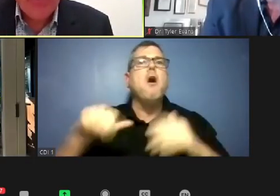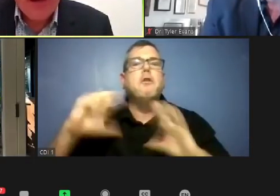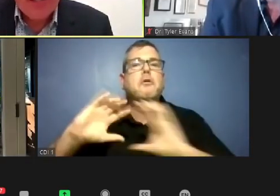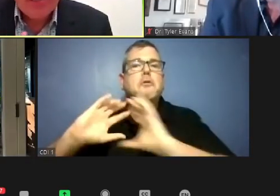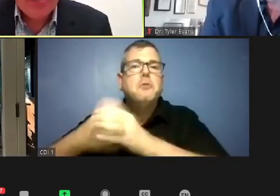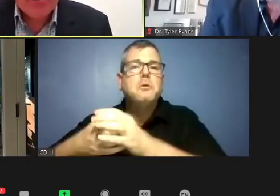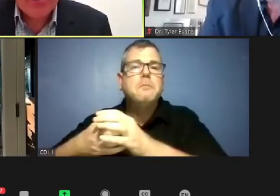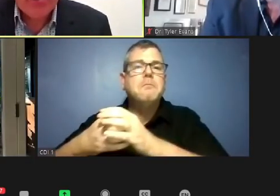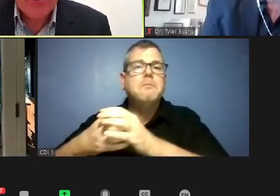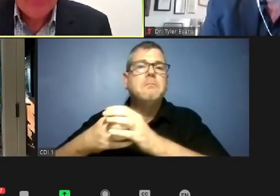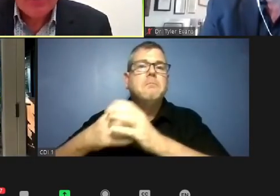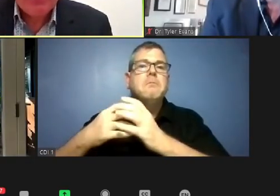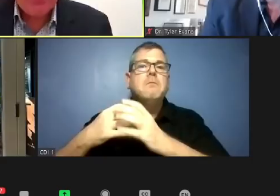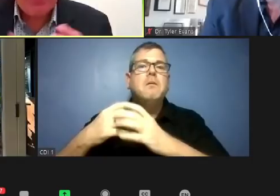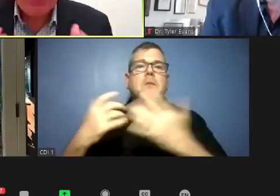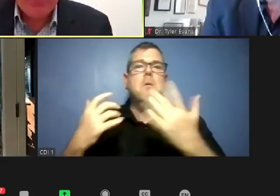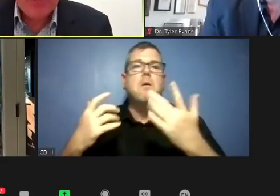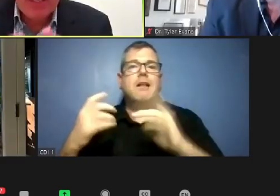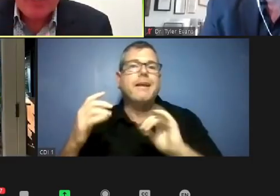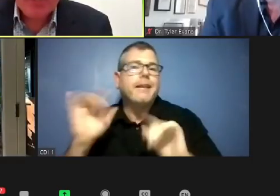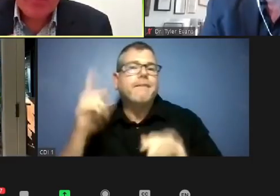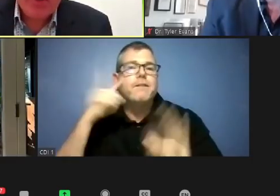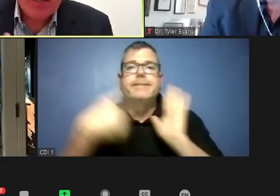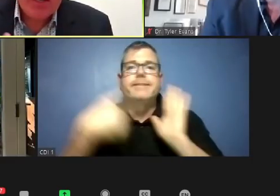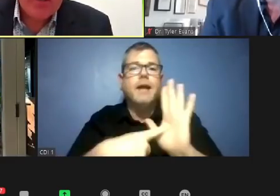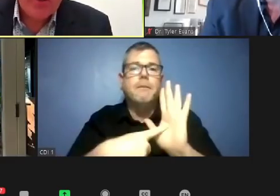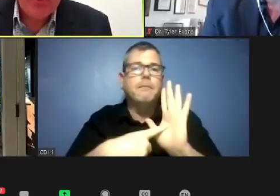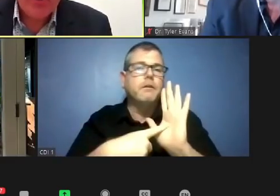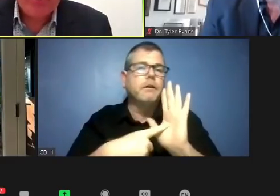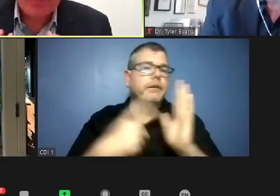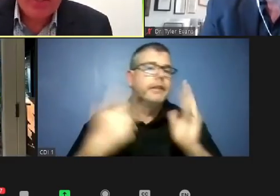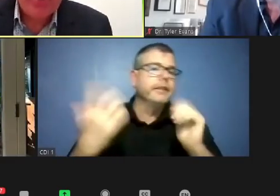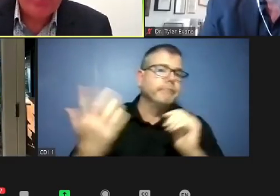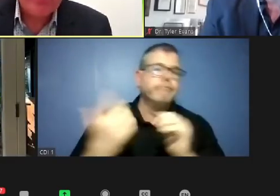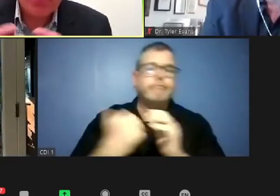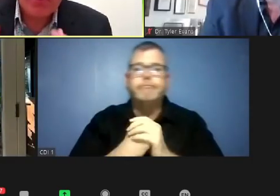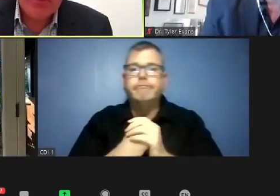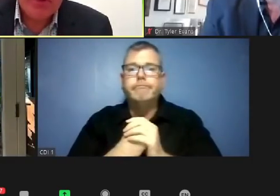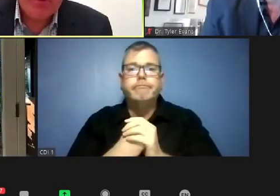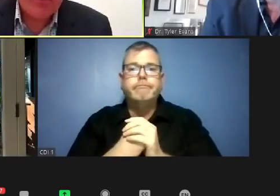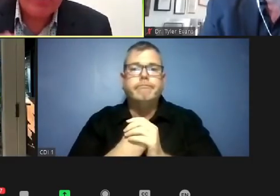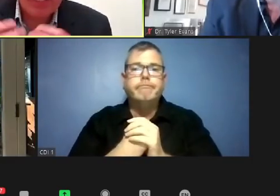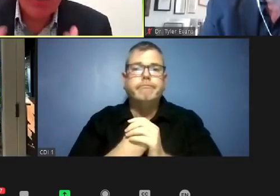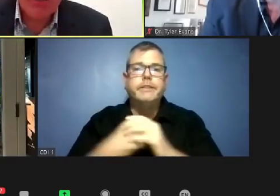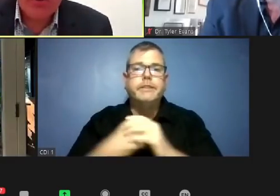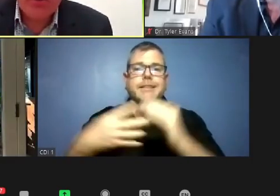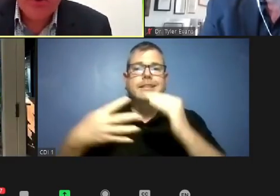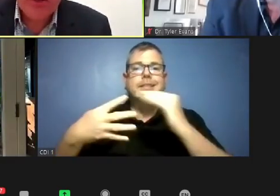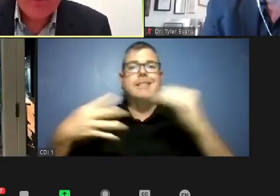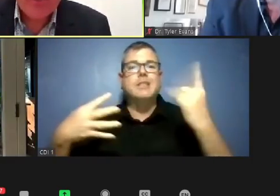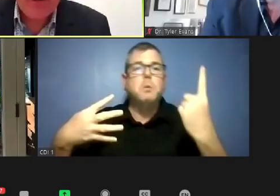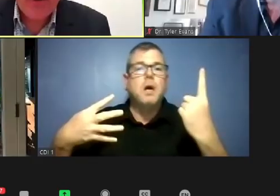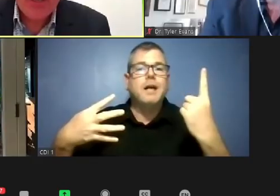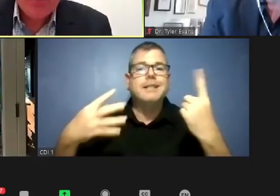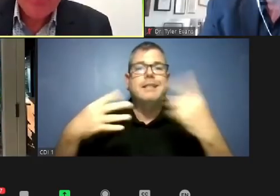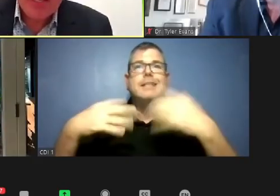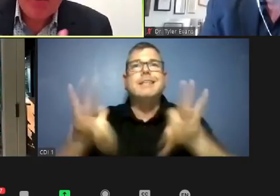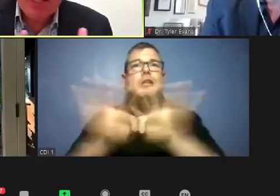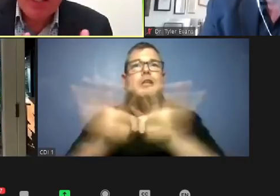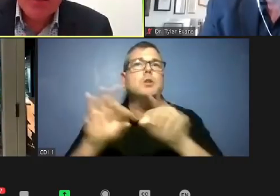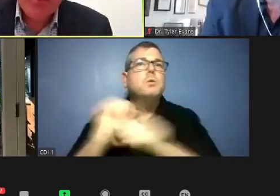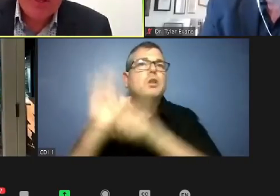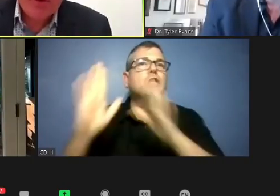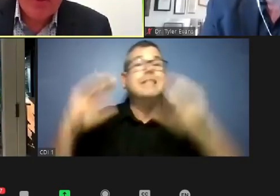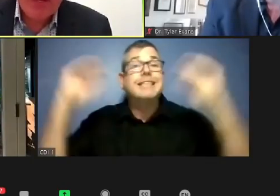offering vaccine to some of our other tier 1 essential workers, teachers, food service workers, agricultural workers, et cetera, may